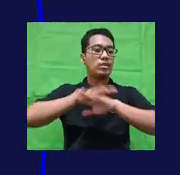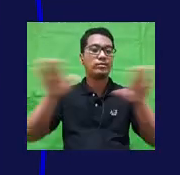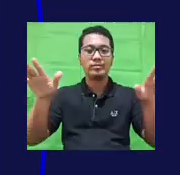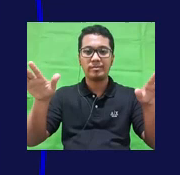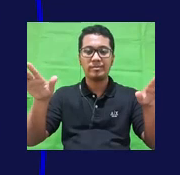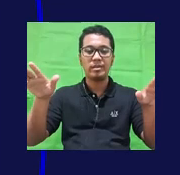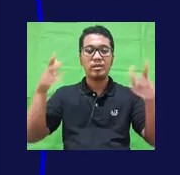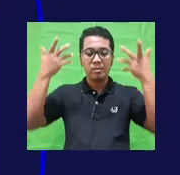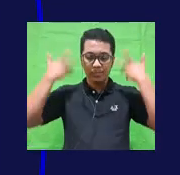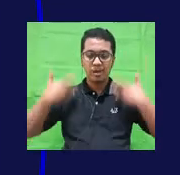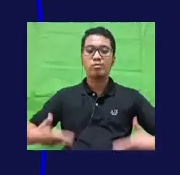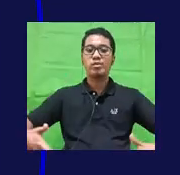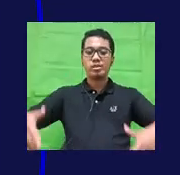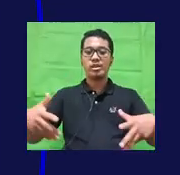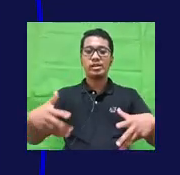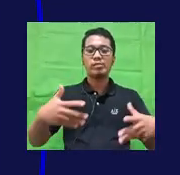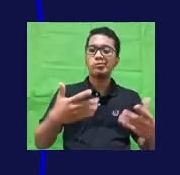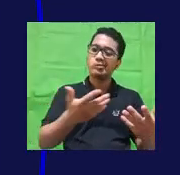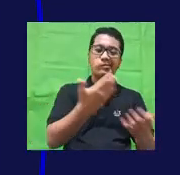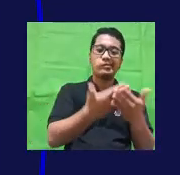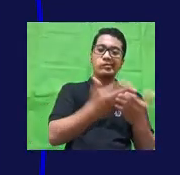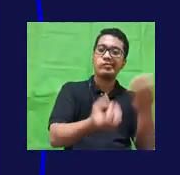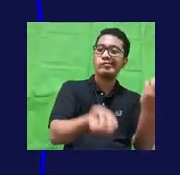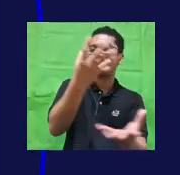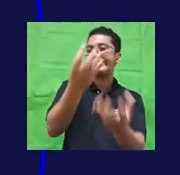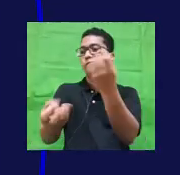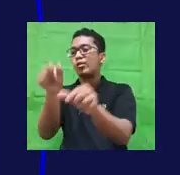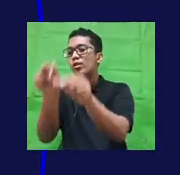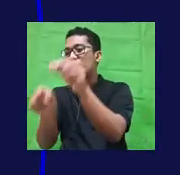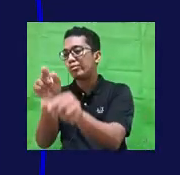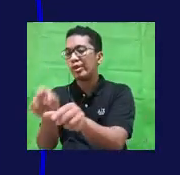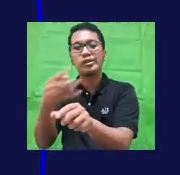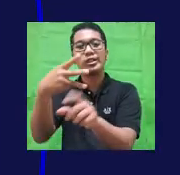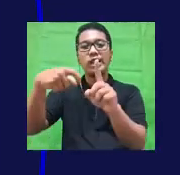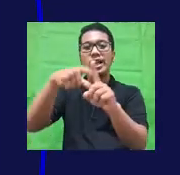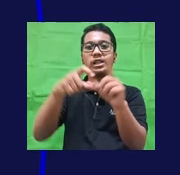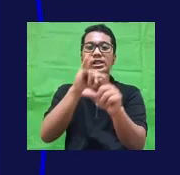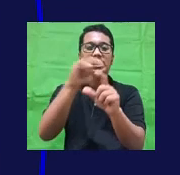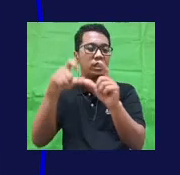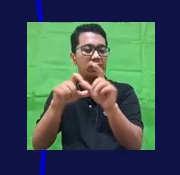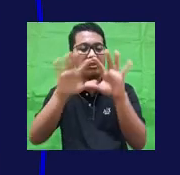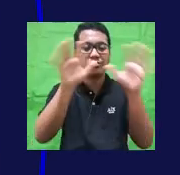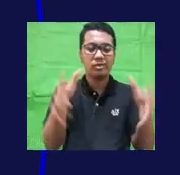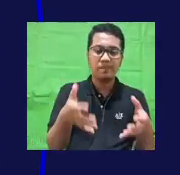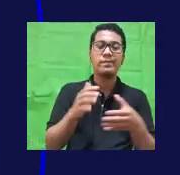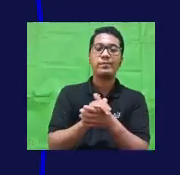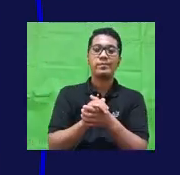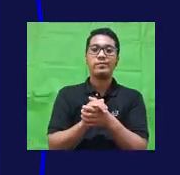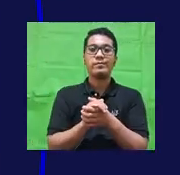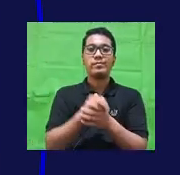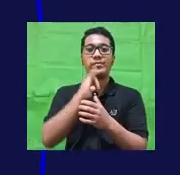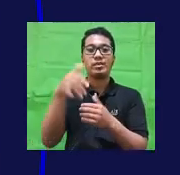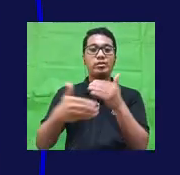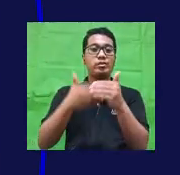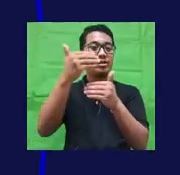human existence for other than humans in the world. And then the next image is an image that